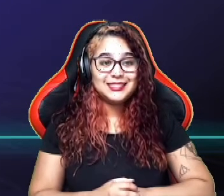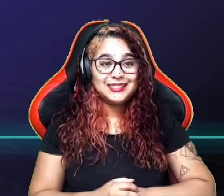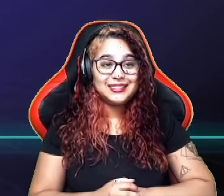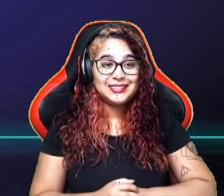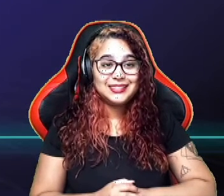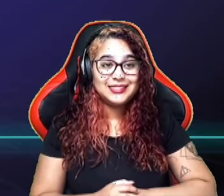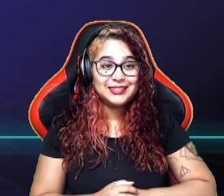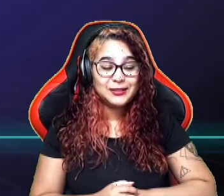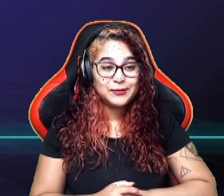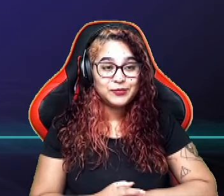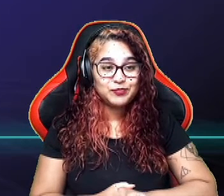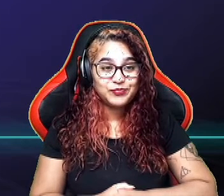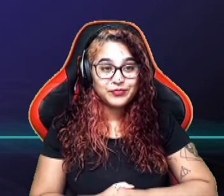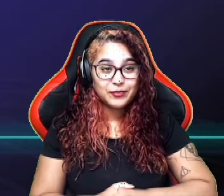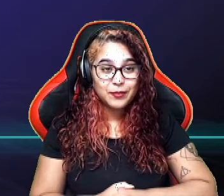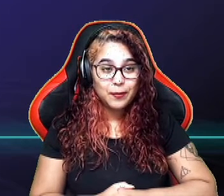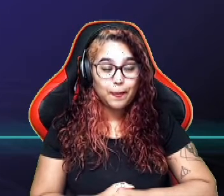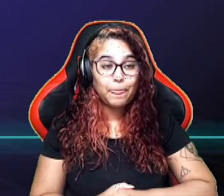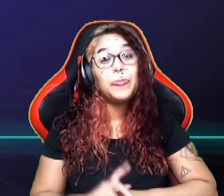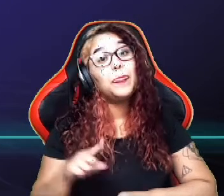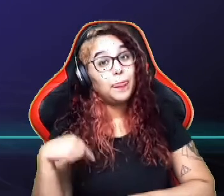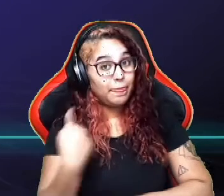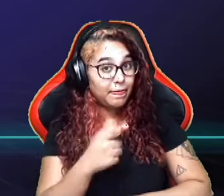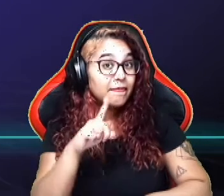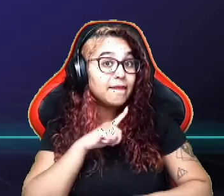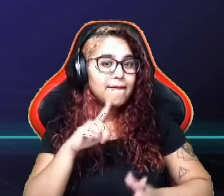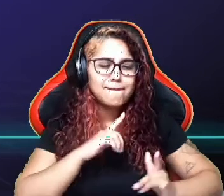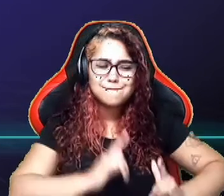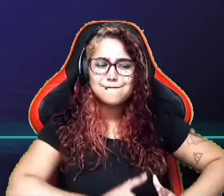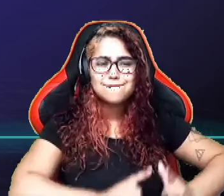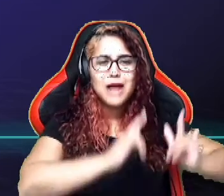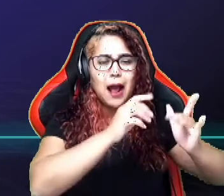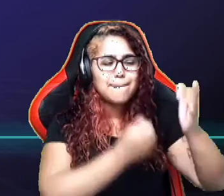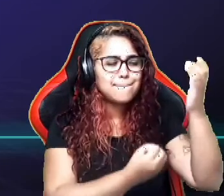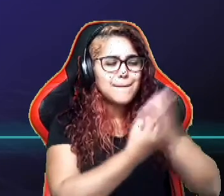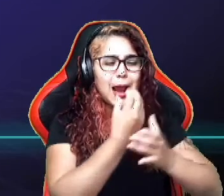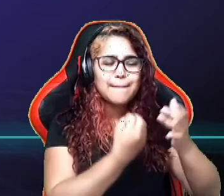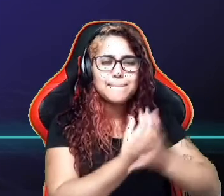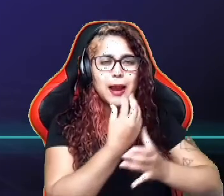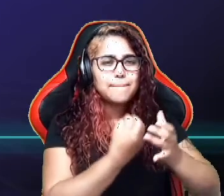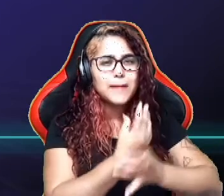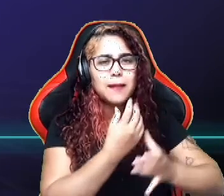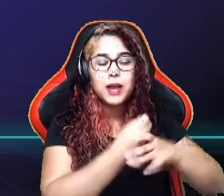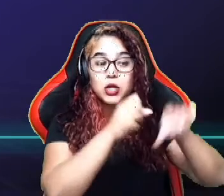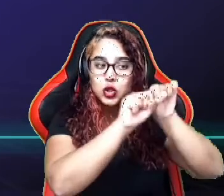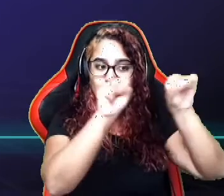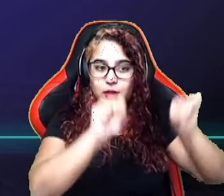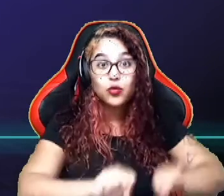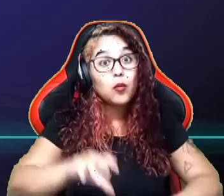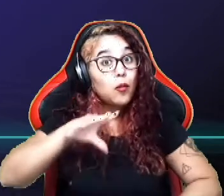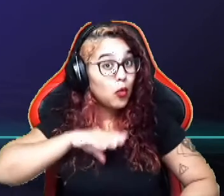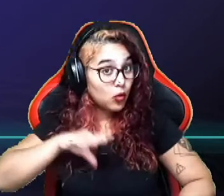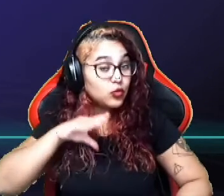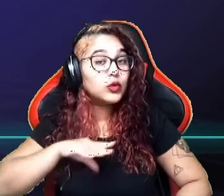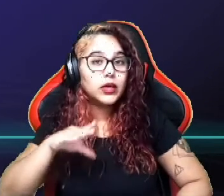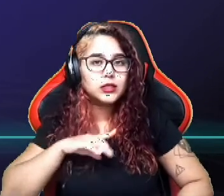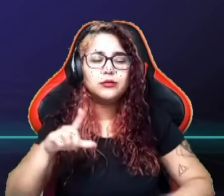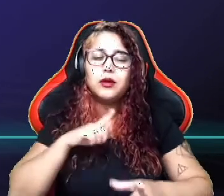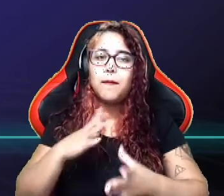then became commonplace, and there were Portuguese computer